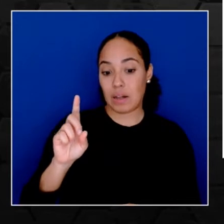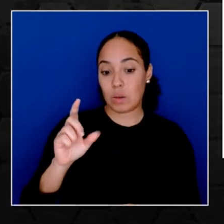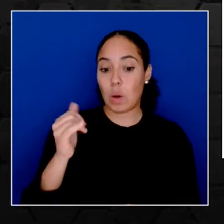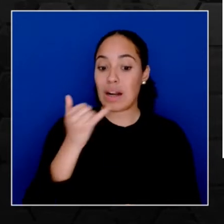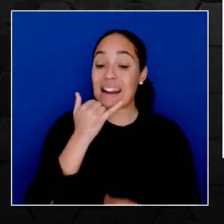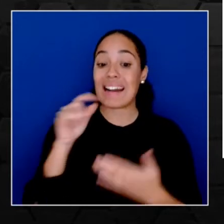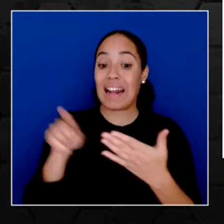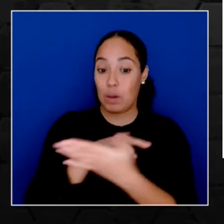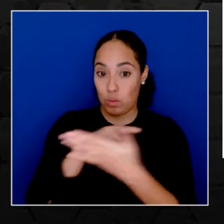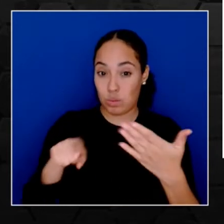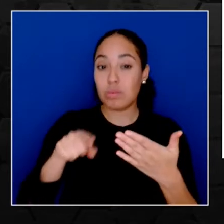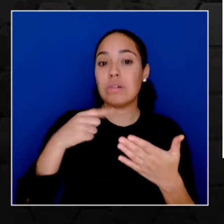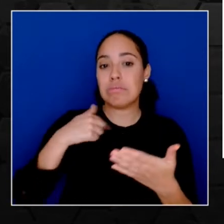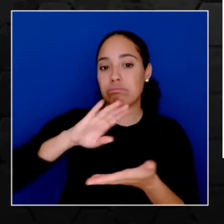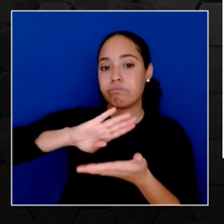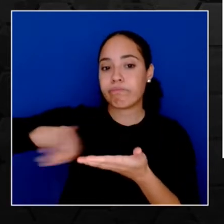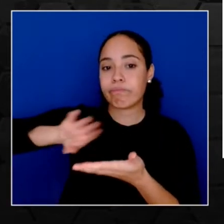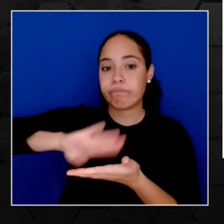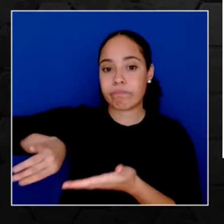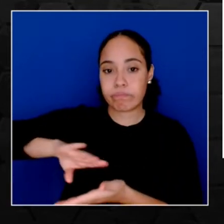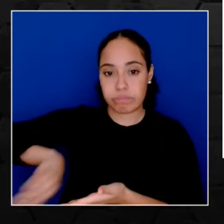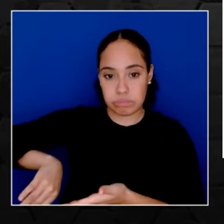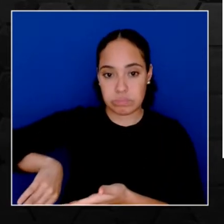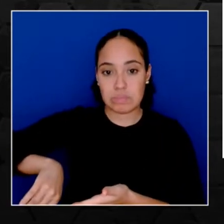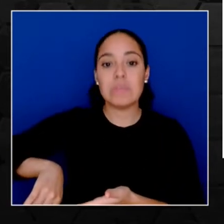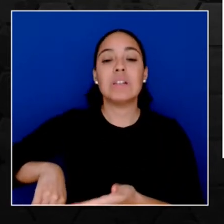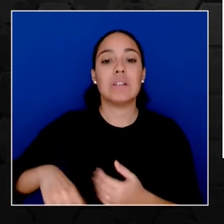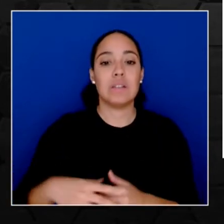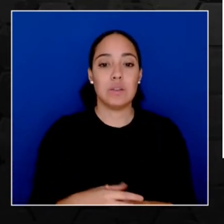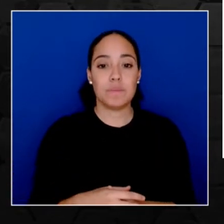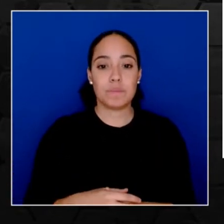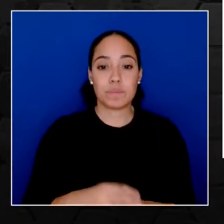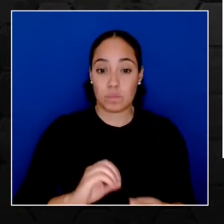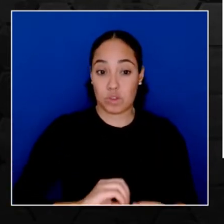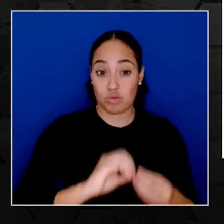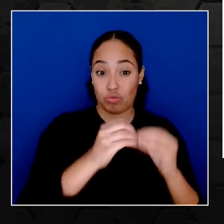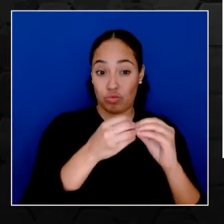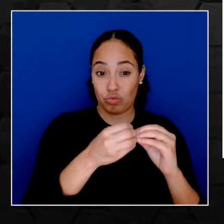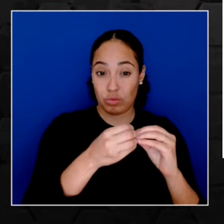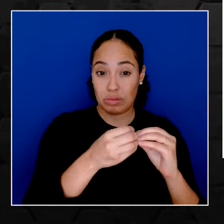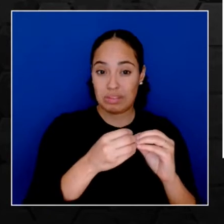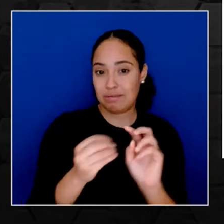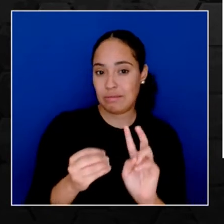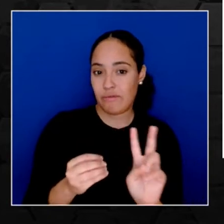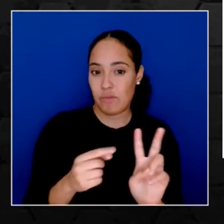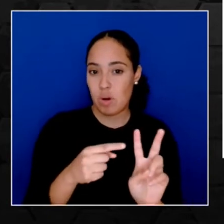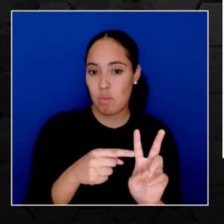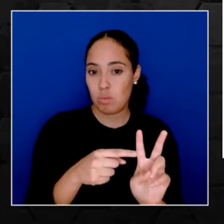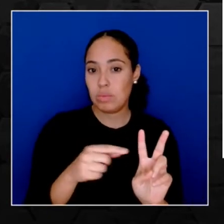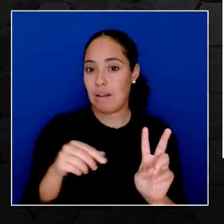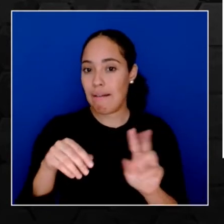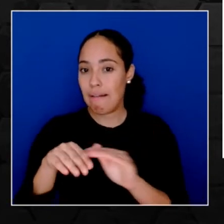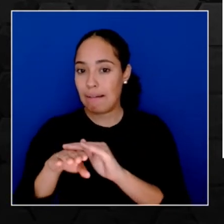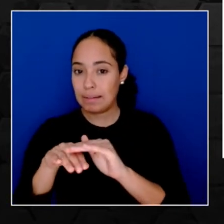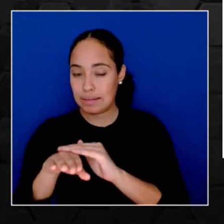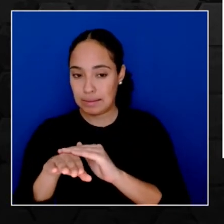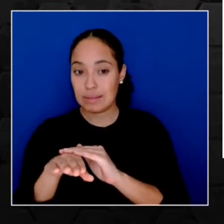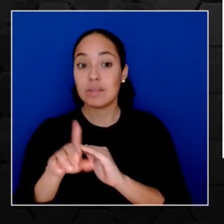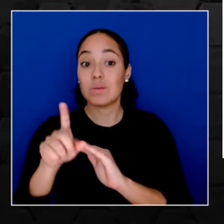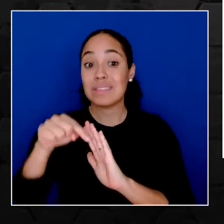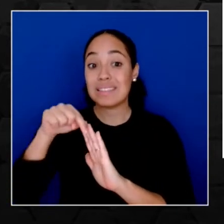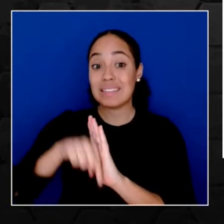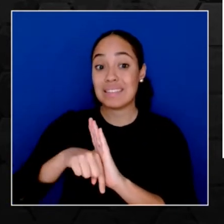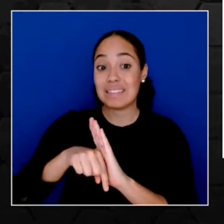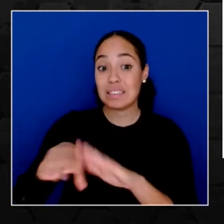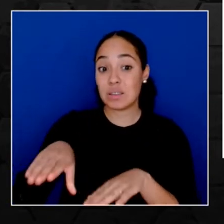prediction. So I'm creating a variable called access. So I'm creating a tensor basically, because if you're talking about deep learning, all things are done in